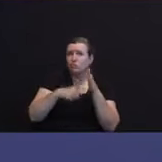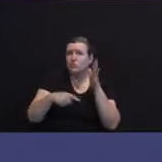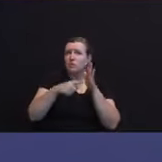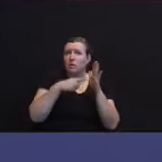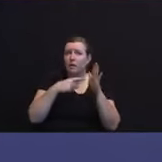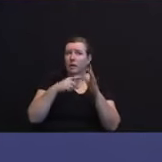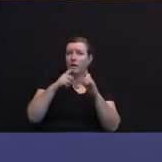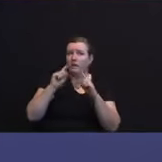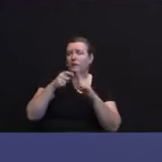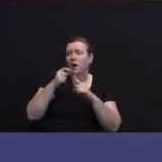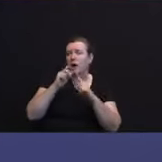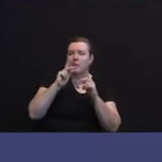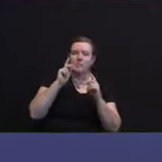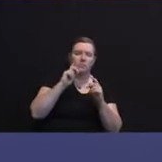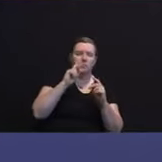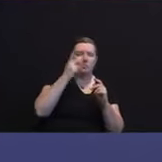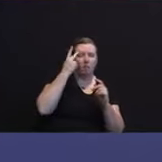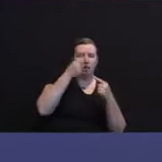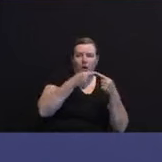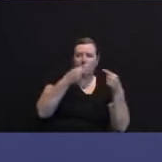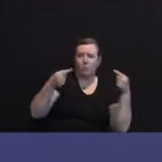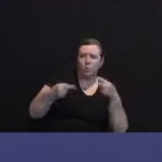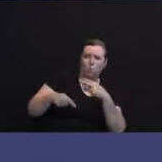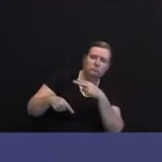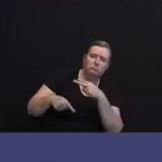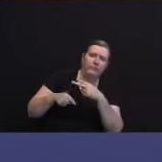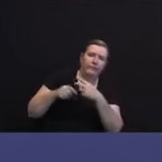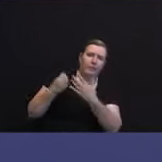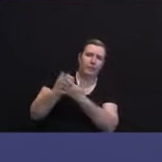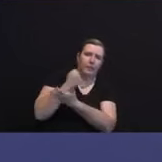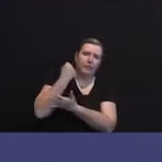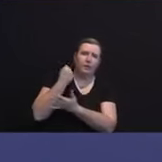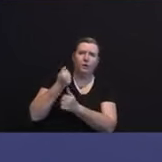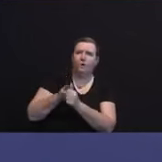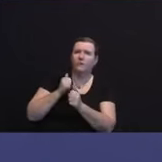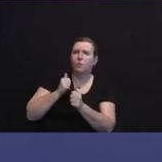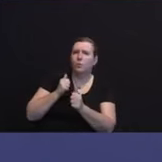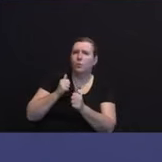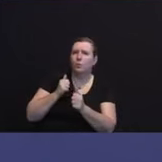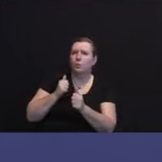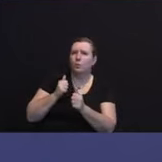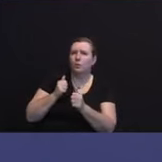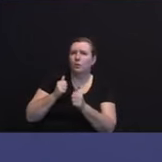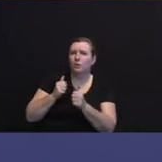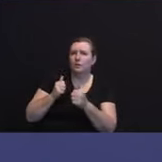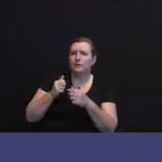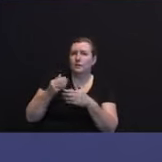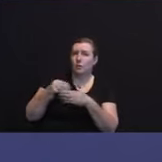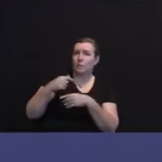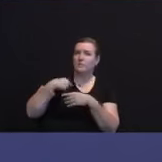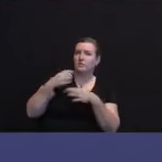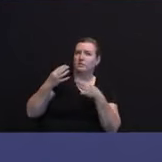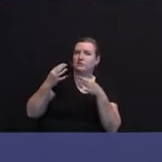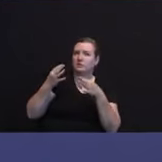tying yourself to shutdowns that might be a lot less popular than they were, say, 7 or 8 months